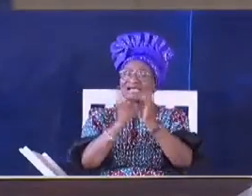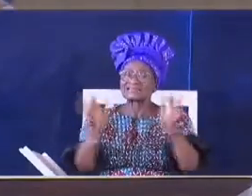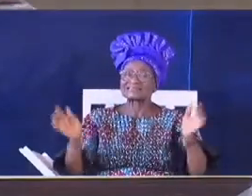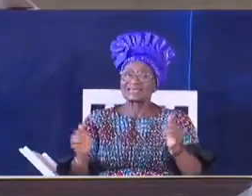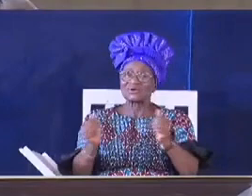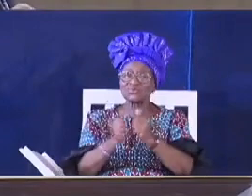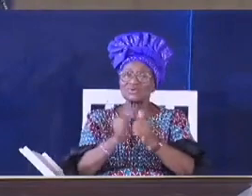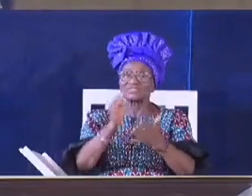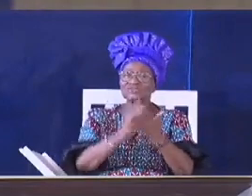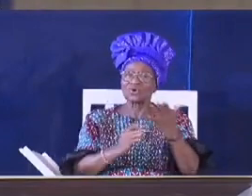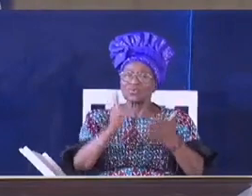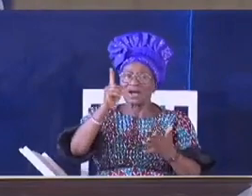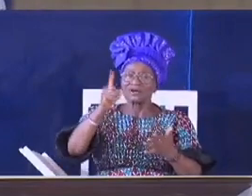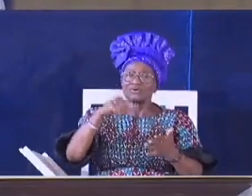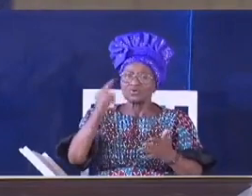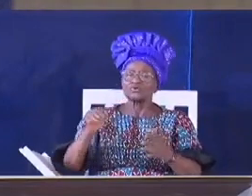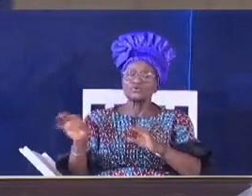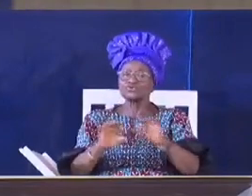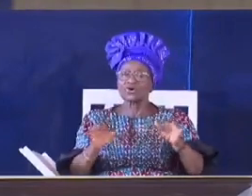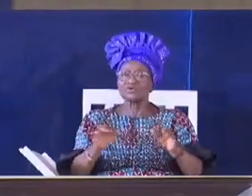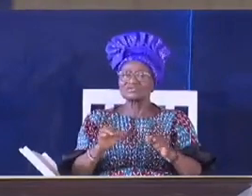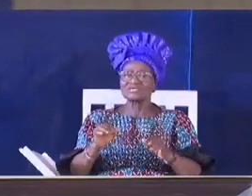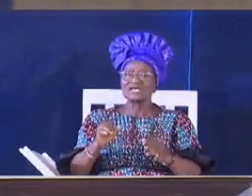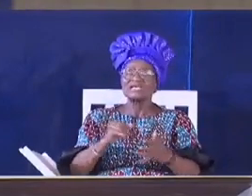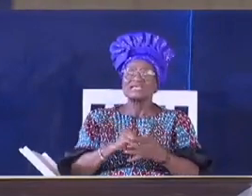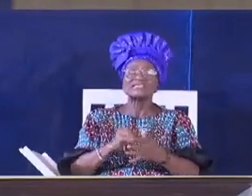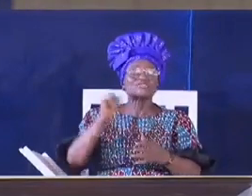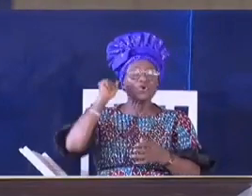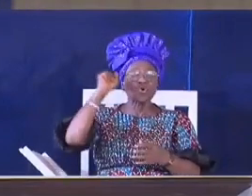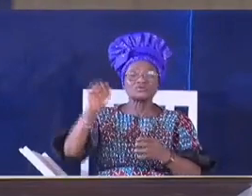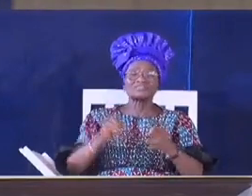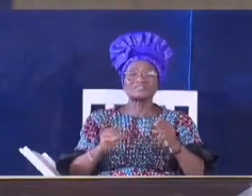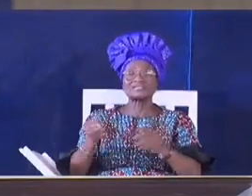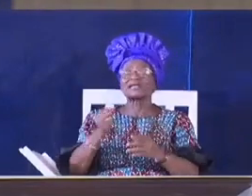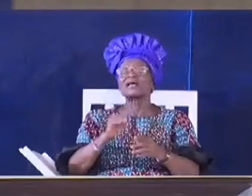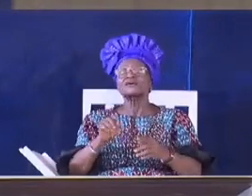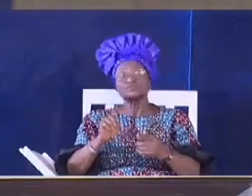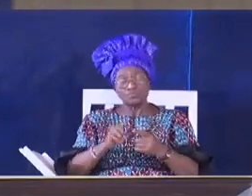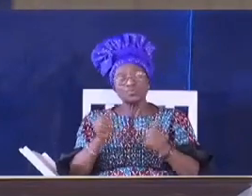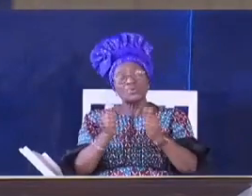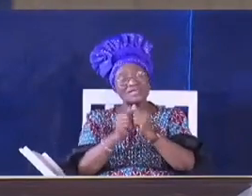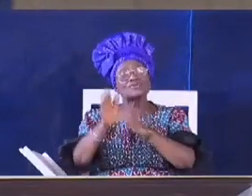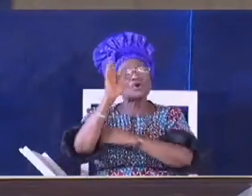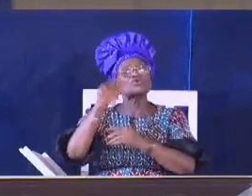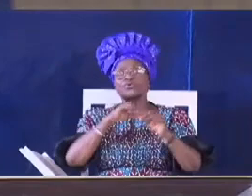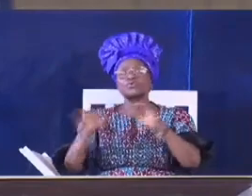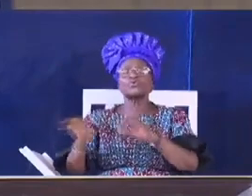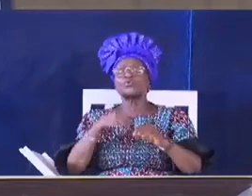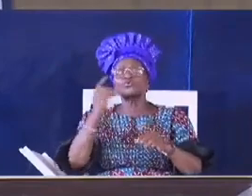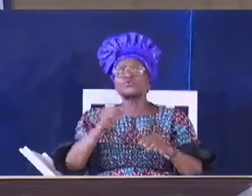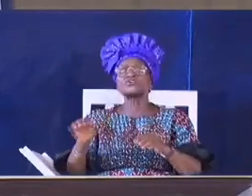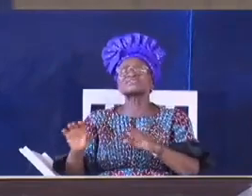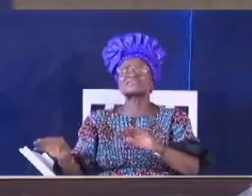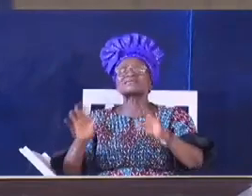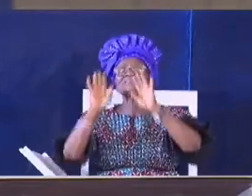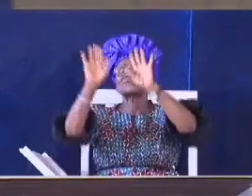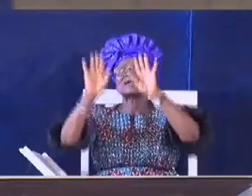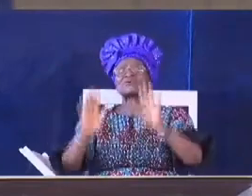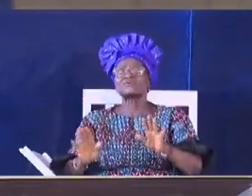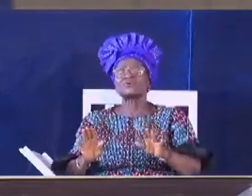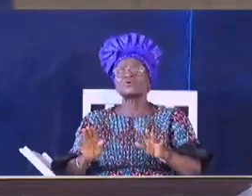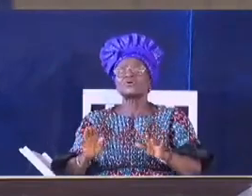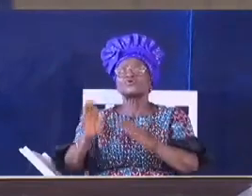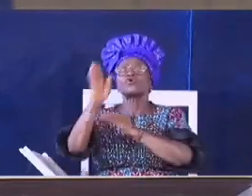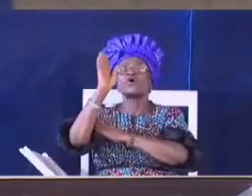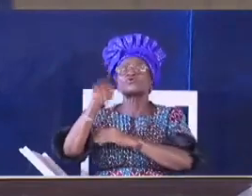things mysteriously. The God who does things miraculously. The God who controls the heavens, who controls